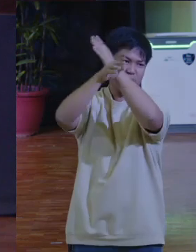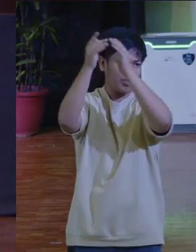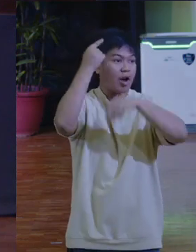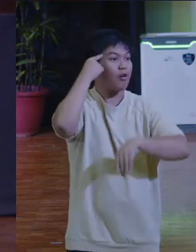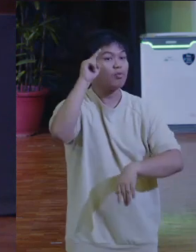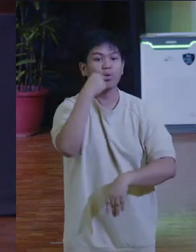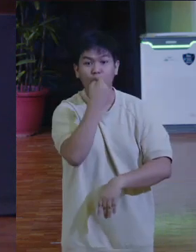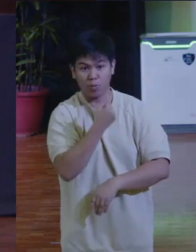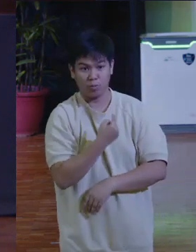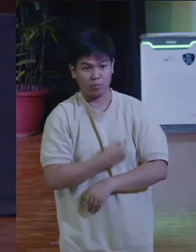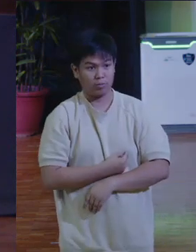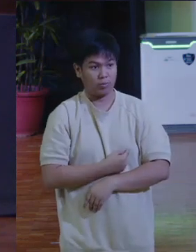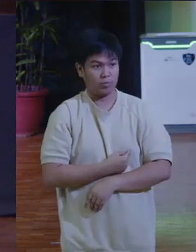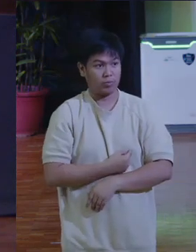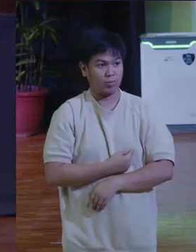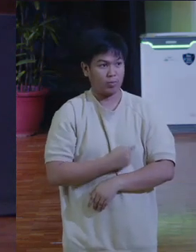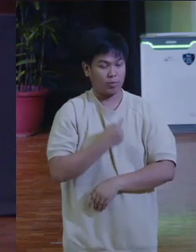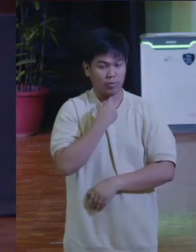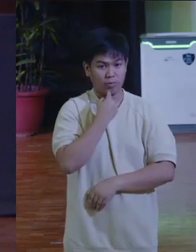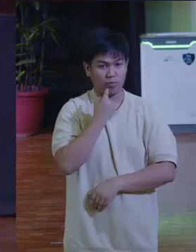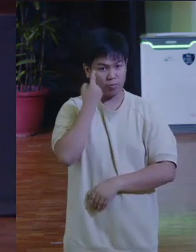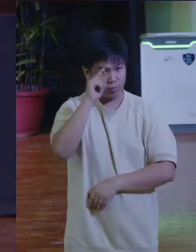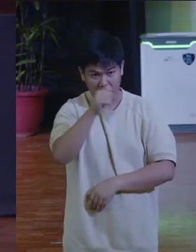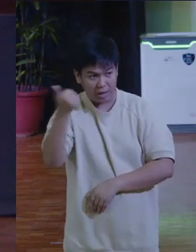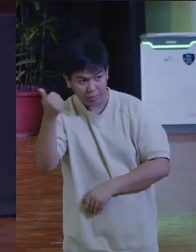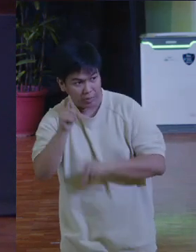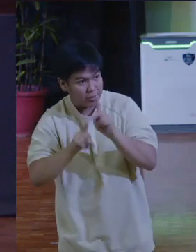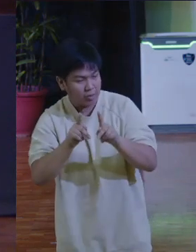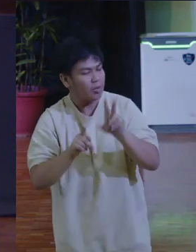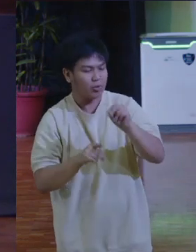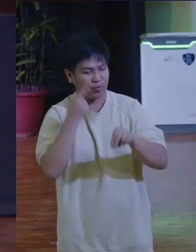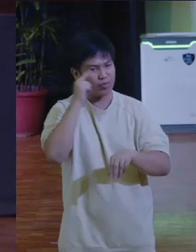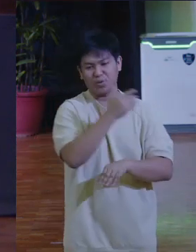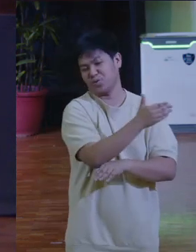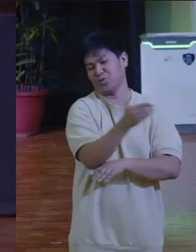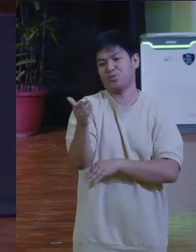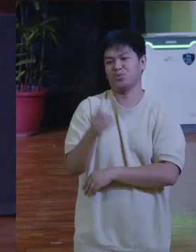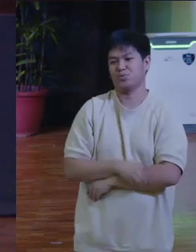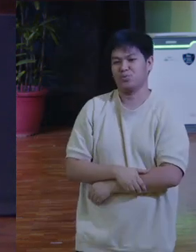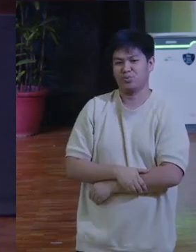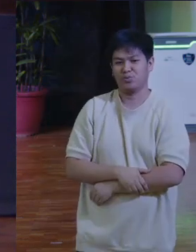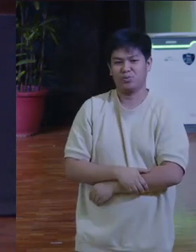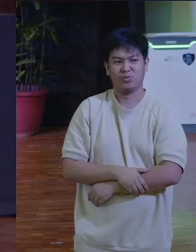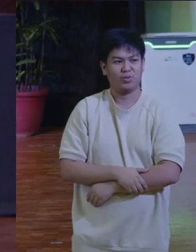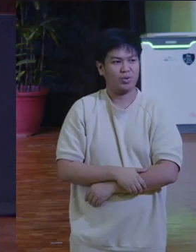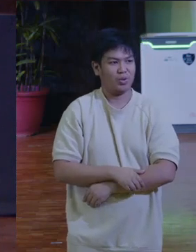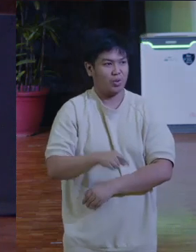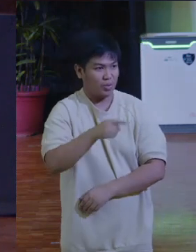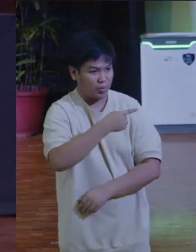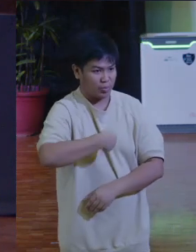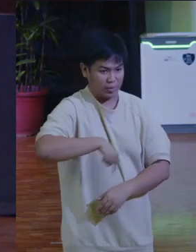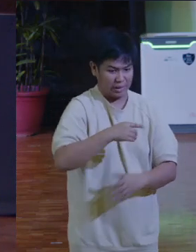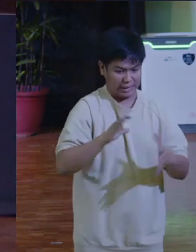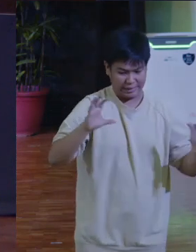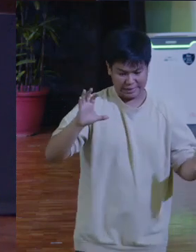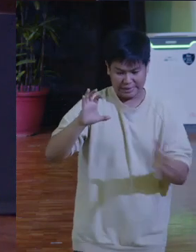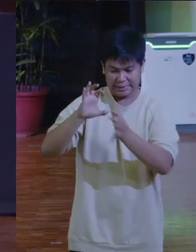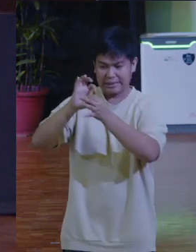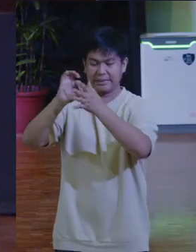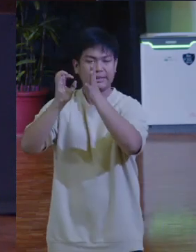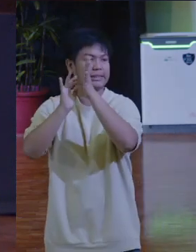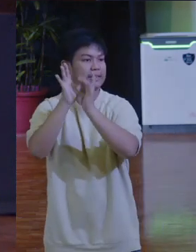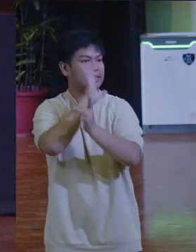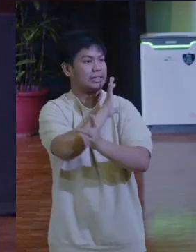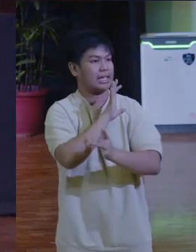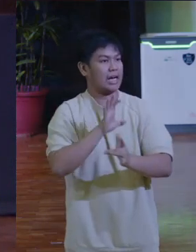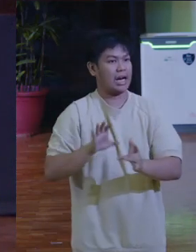Yan po ang mensahe ng year of the Lord's favor sa atin. At para sa atin na nahiwalay na sa pamilya ng Diyos dahil